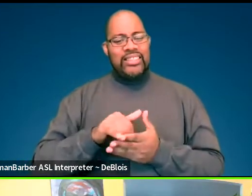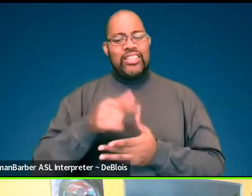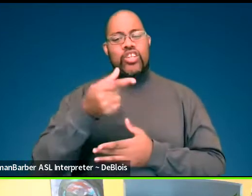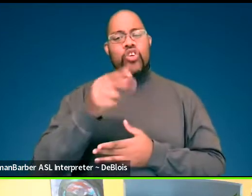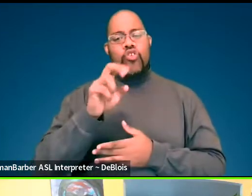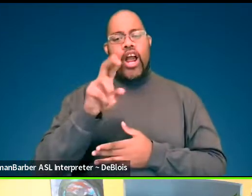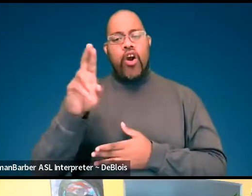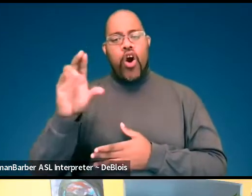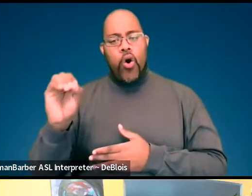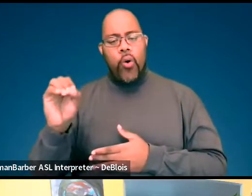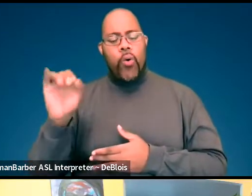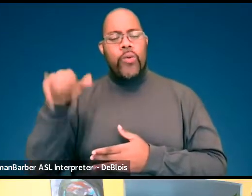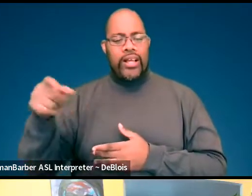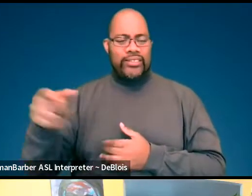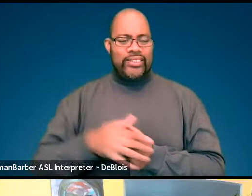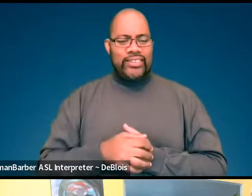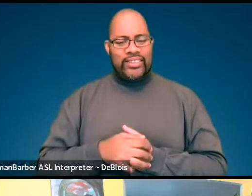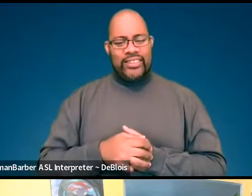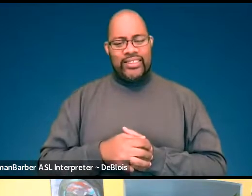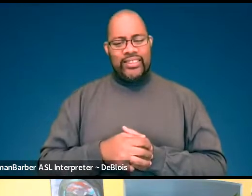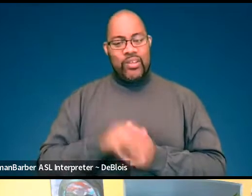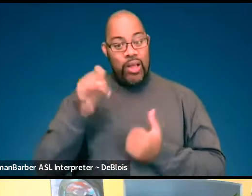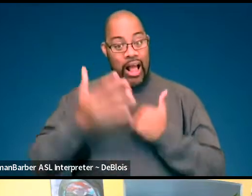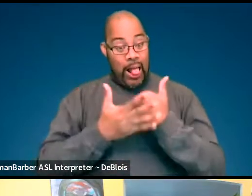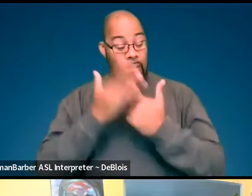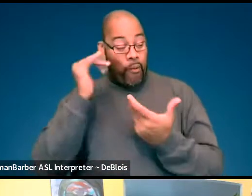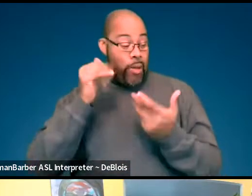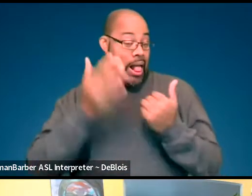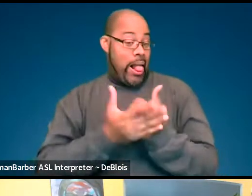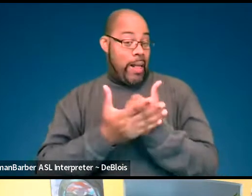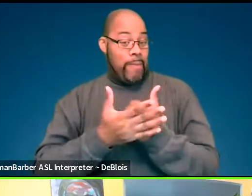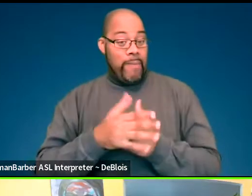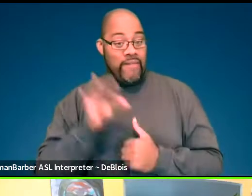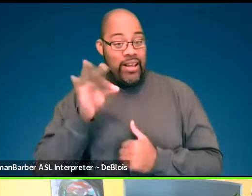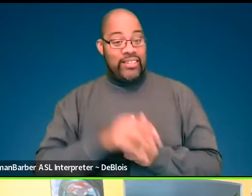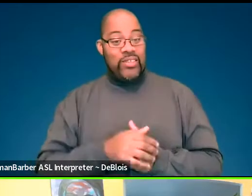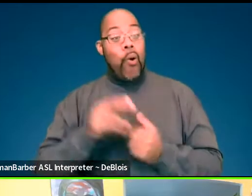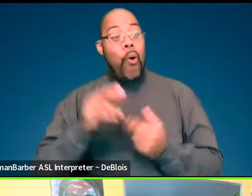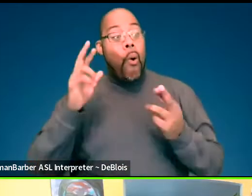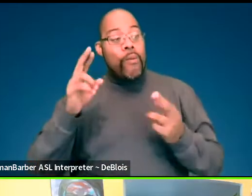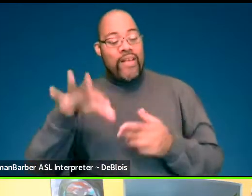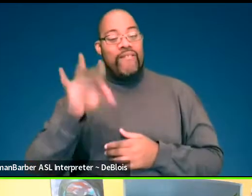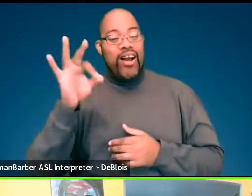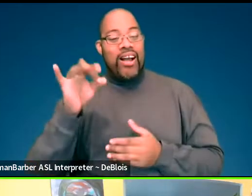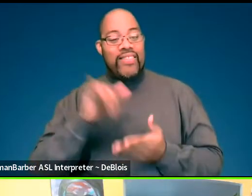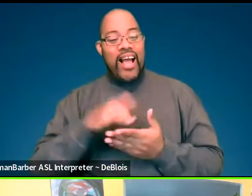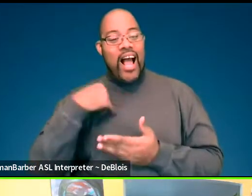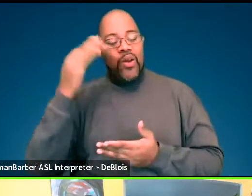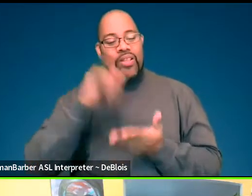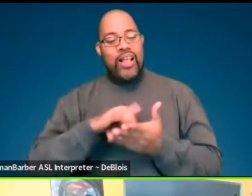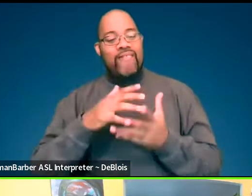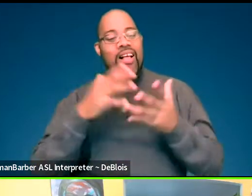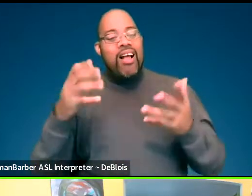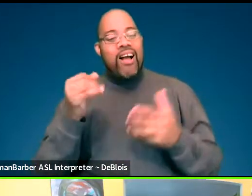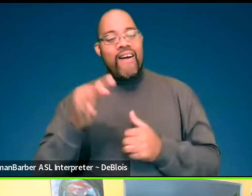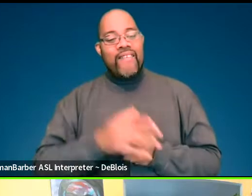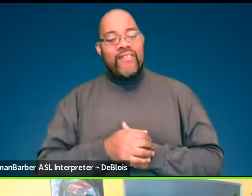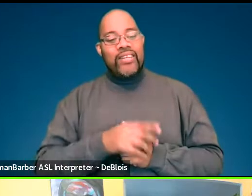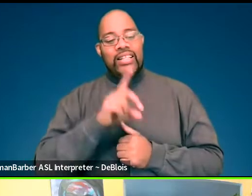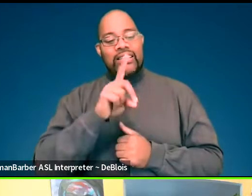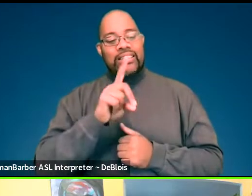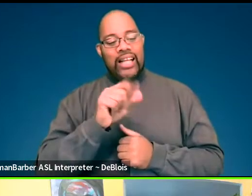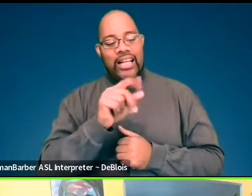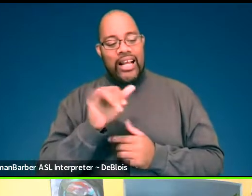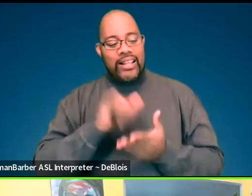what I'm thinking of, Guerrero, yeah. Will that help? Hopefully it will help us find it. Hopefully they find it. I know there's been a lot of data that